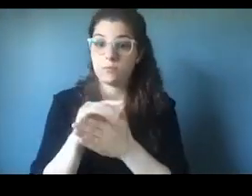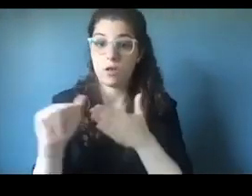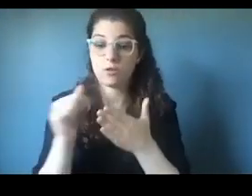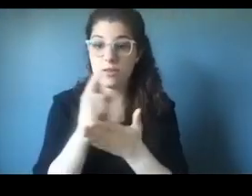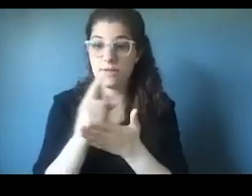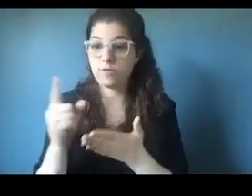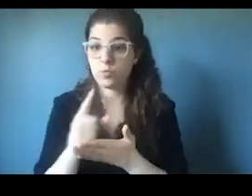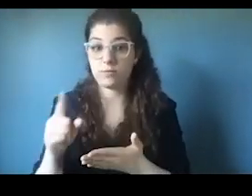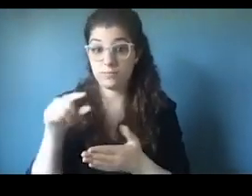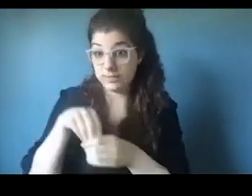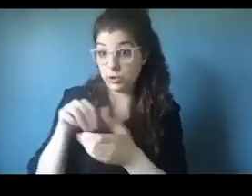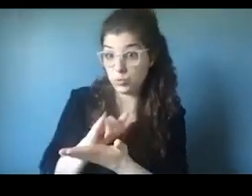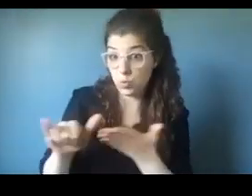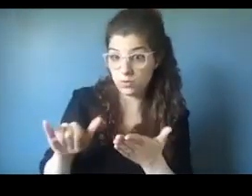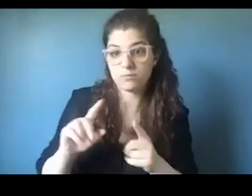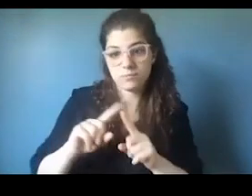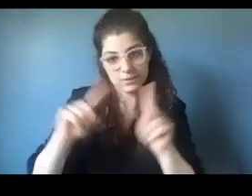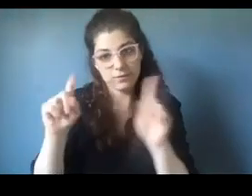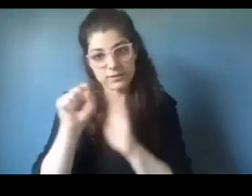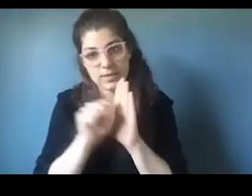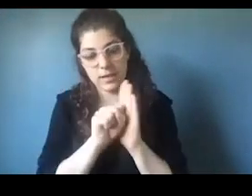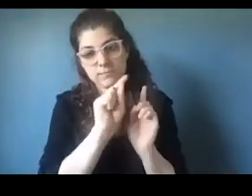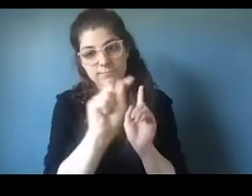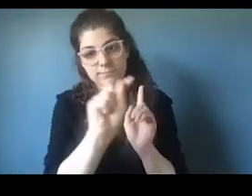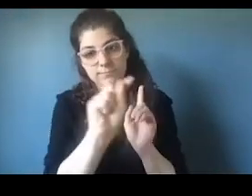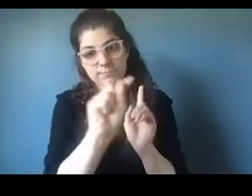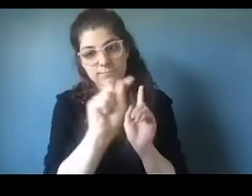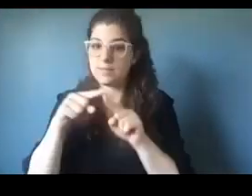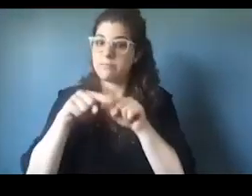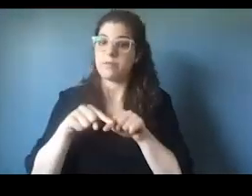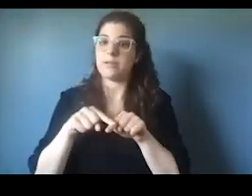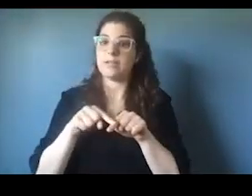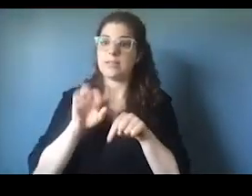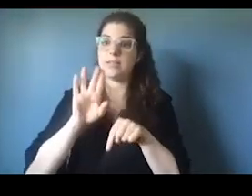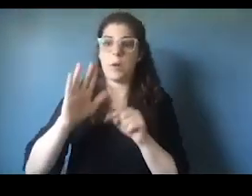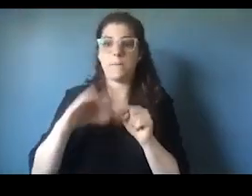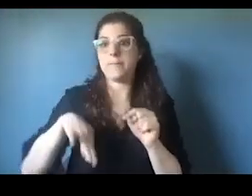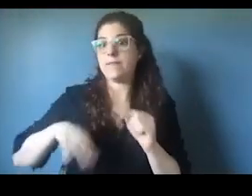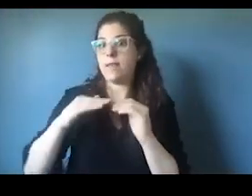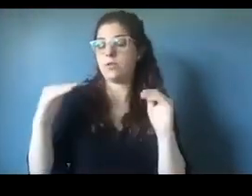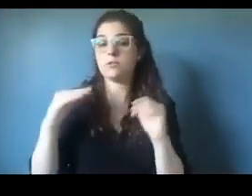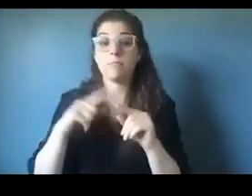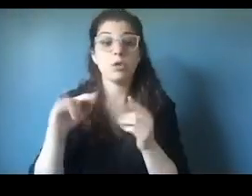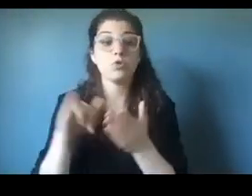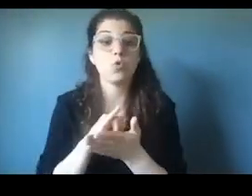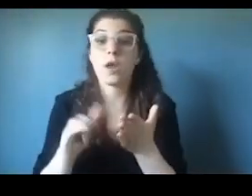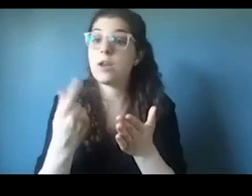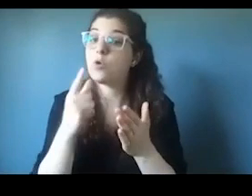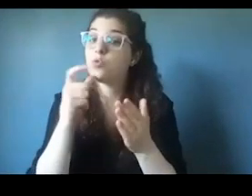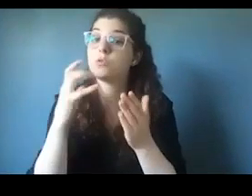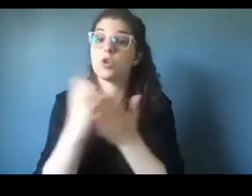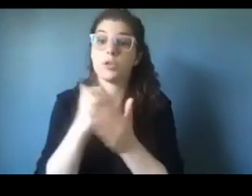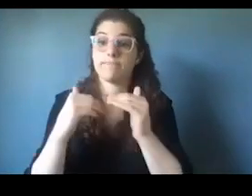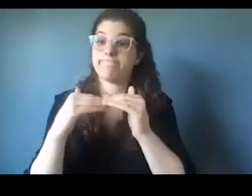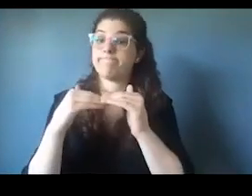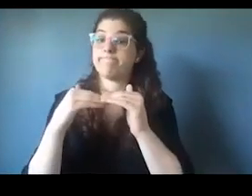in New York, okay, it's different from state to state depending on how high their benefit levels are. But in New York, anybody who's making under a little